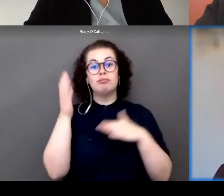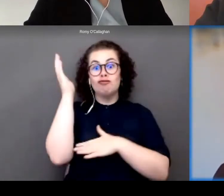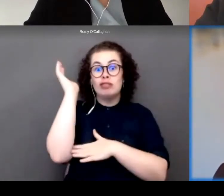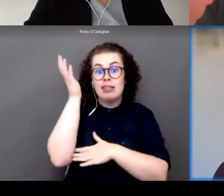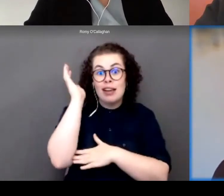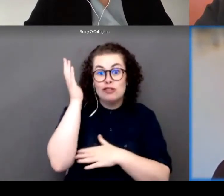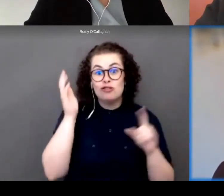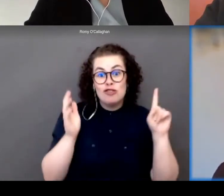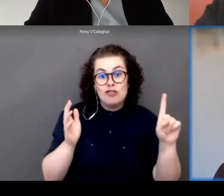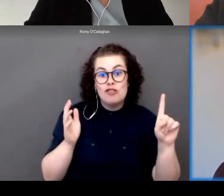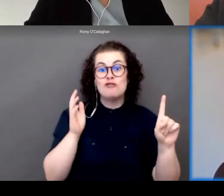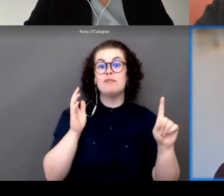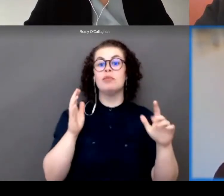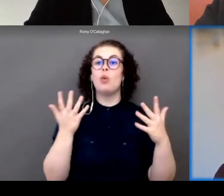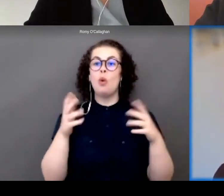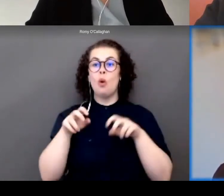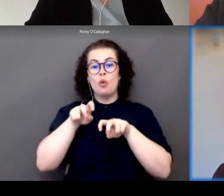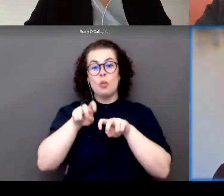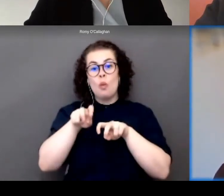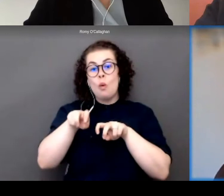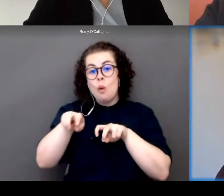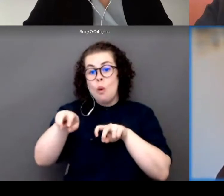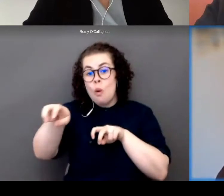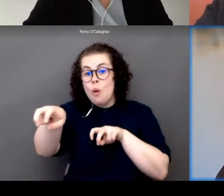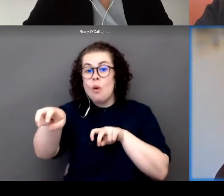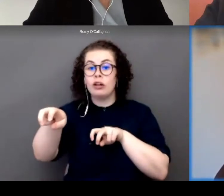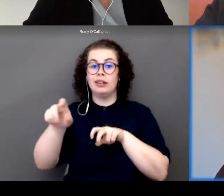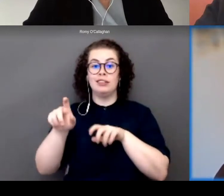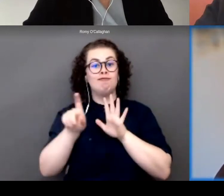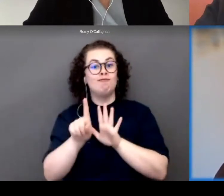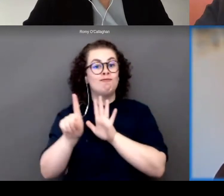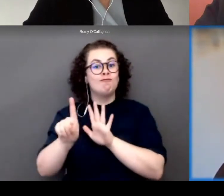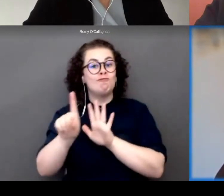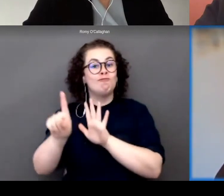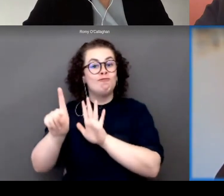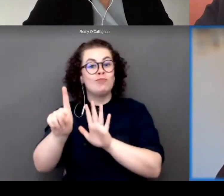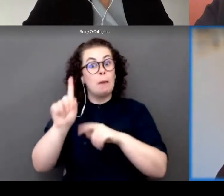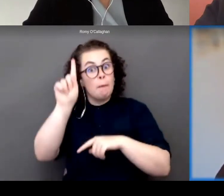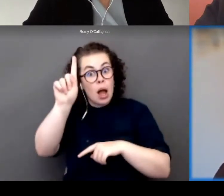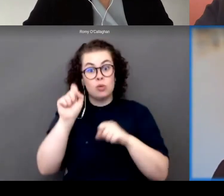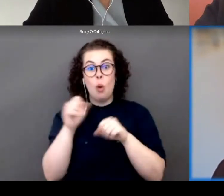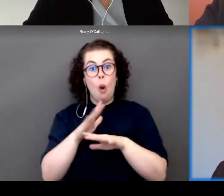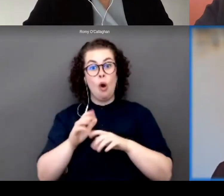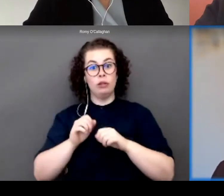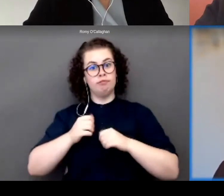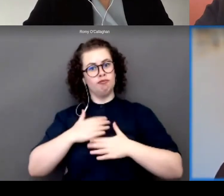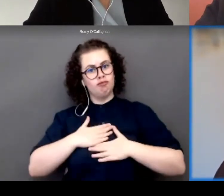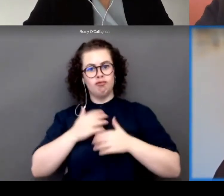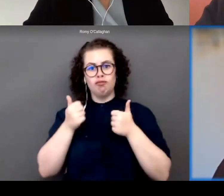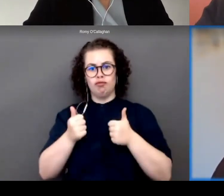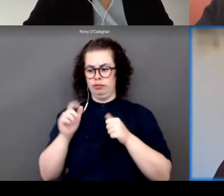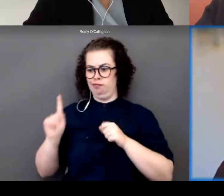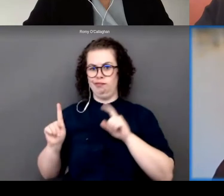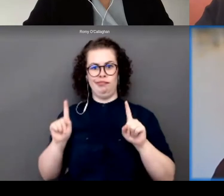walks, all in safe condition. From this point of view, the city of Bologna is strongly